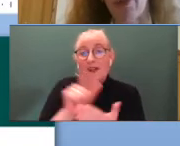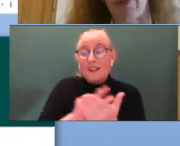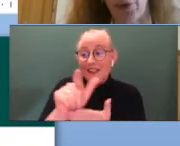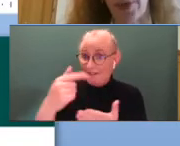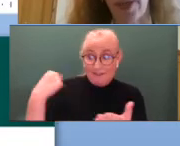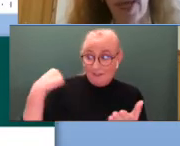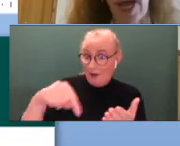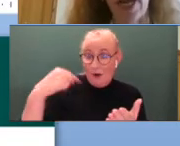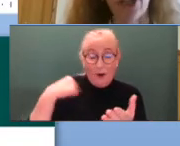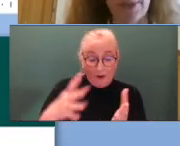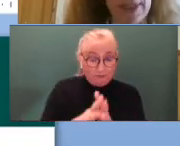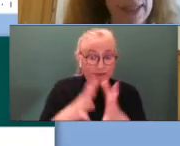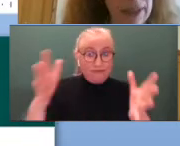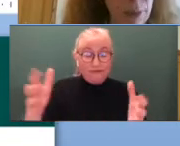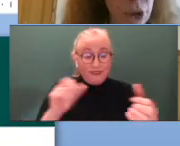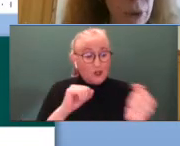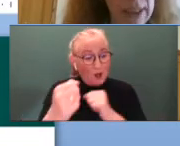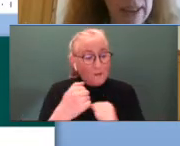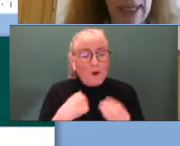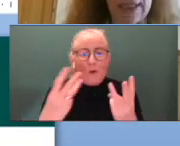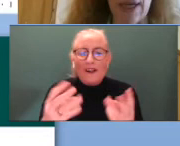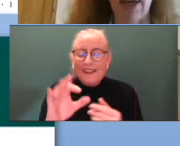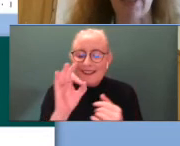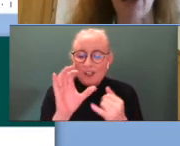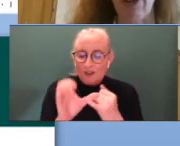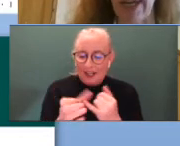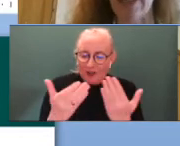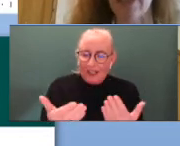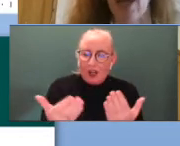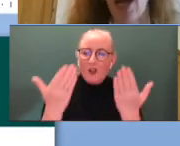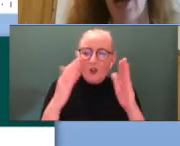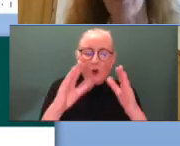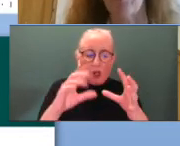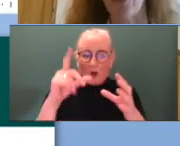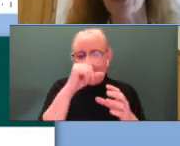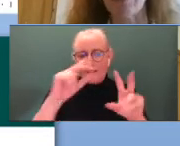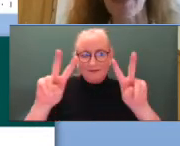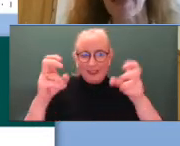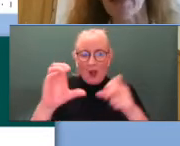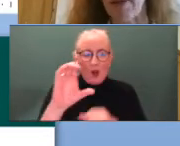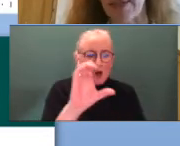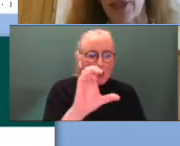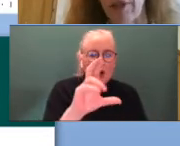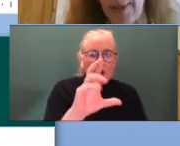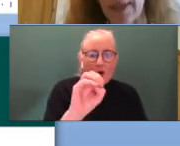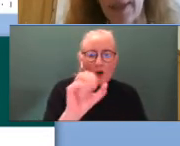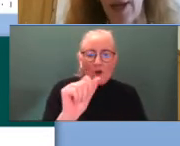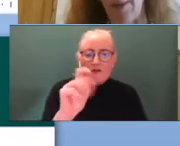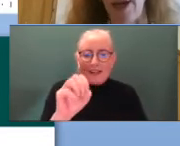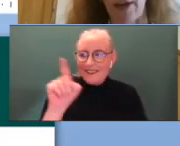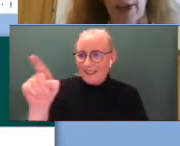exploded and moved forward. And I just wanted to take the opportunity today to highlight the CREATE fund that's been announced by Minister